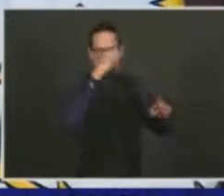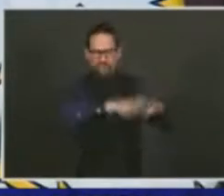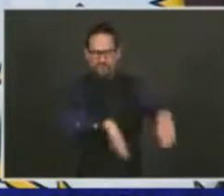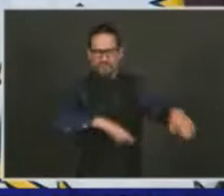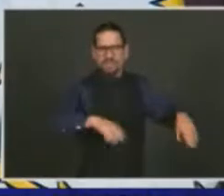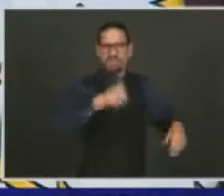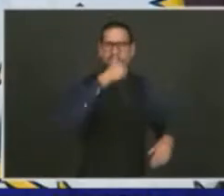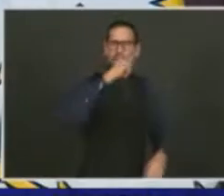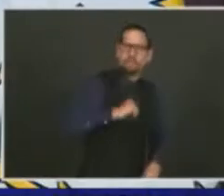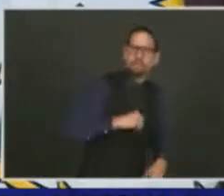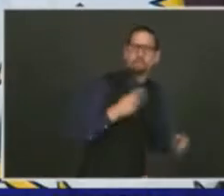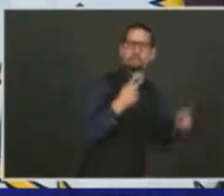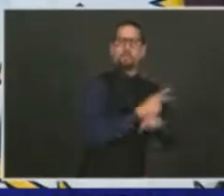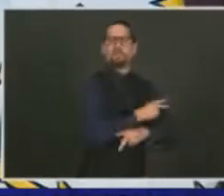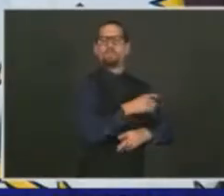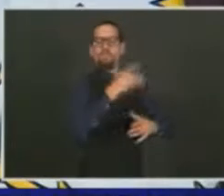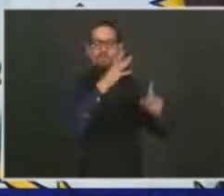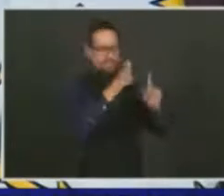that with you.